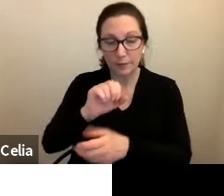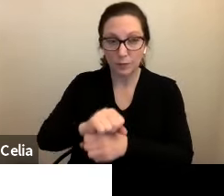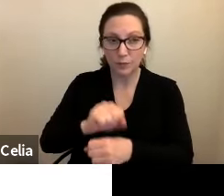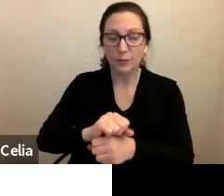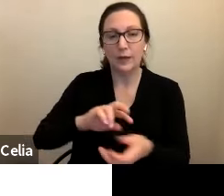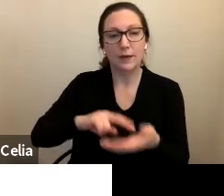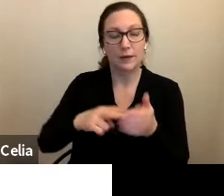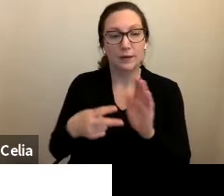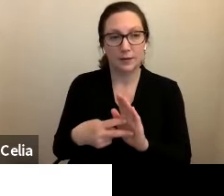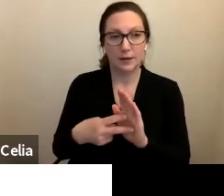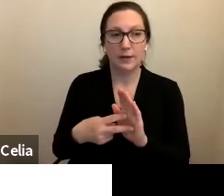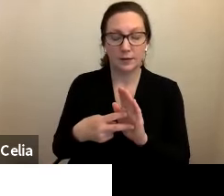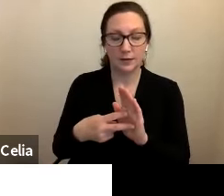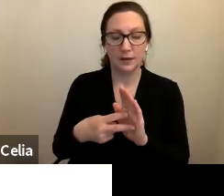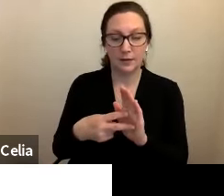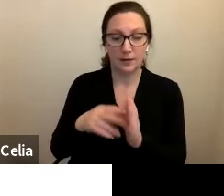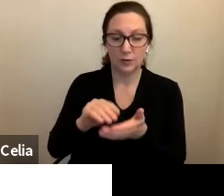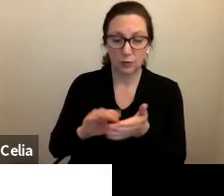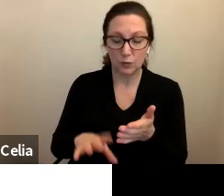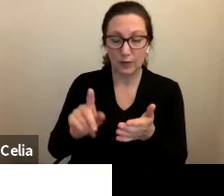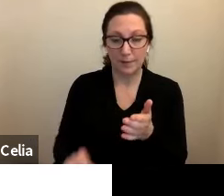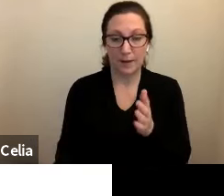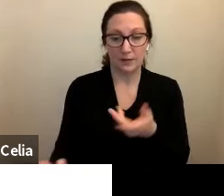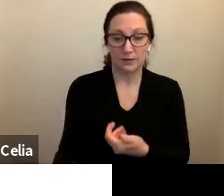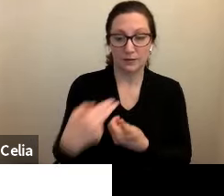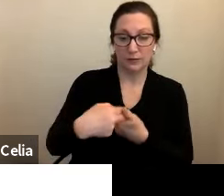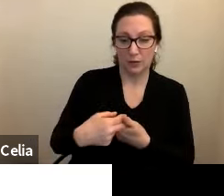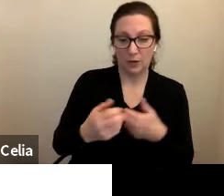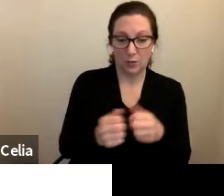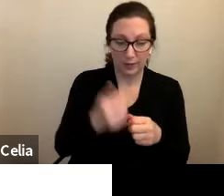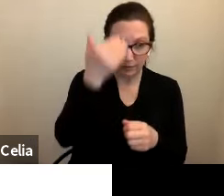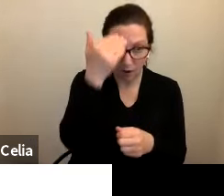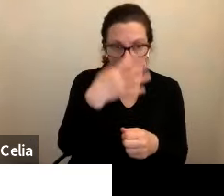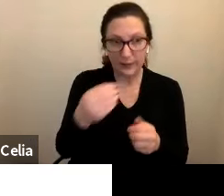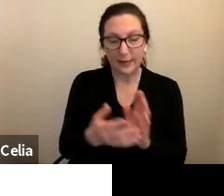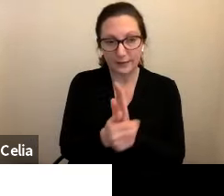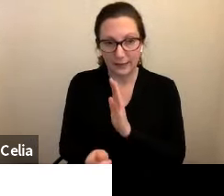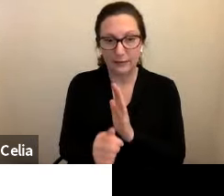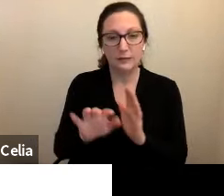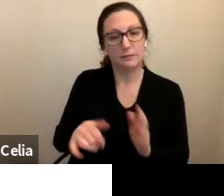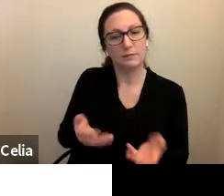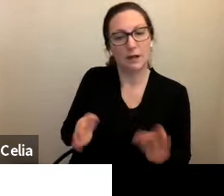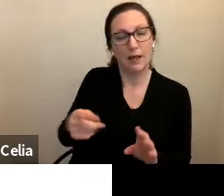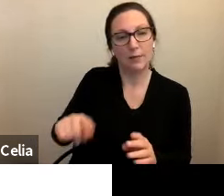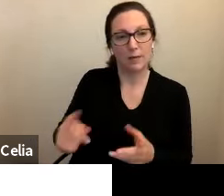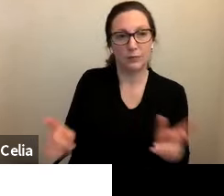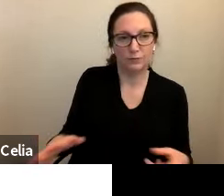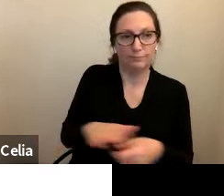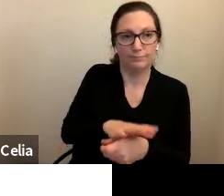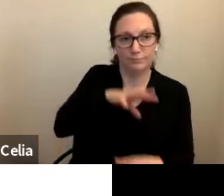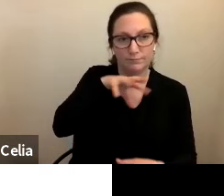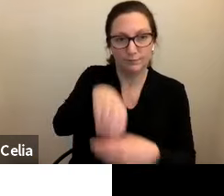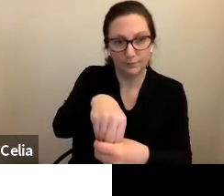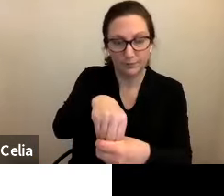with the knowledge and skills that enable them to participate fully. At the